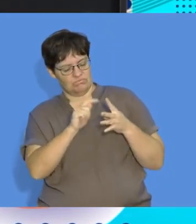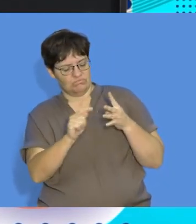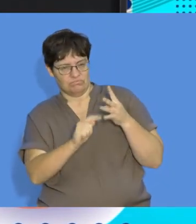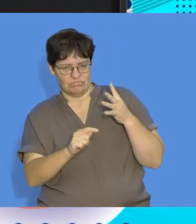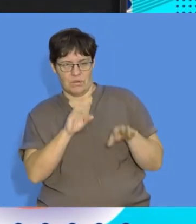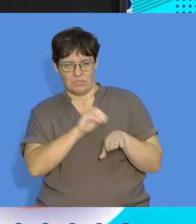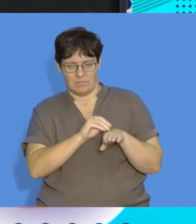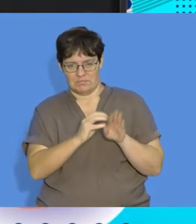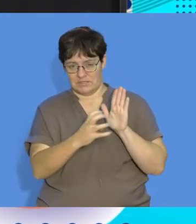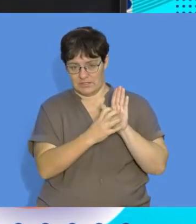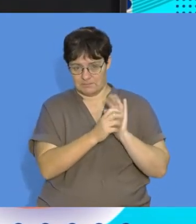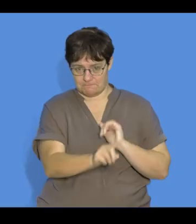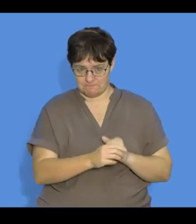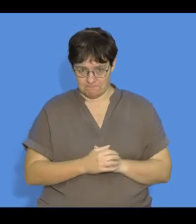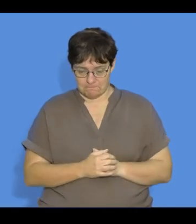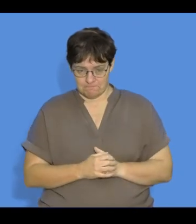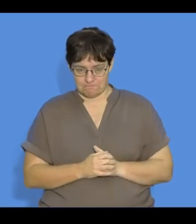circuit problems. Right.